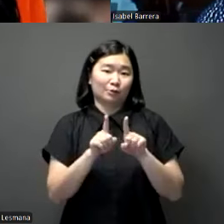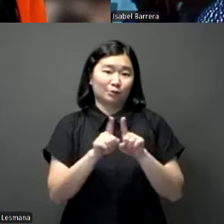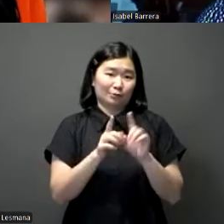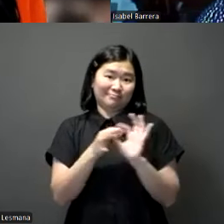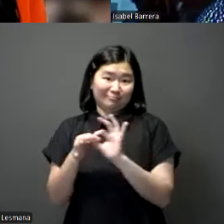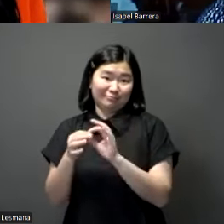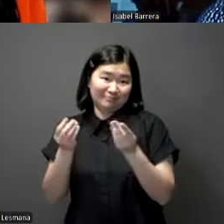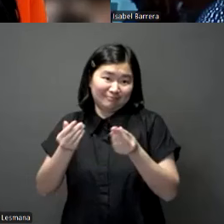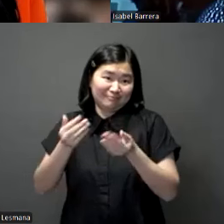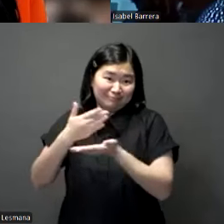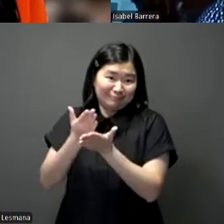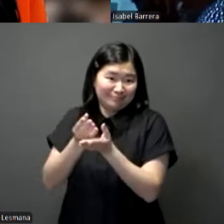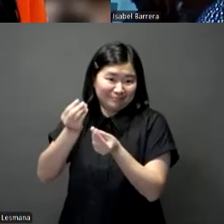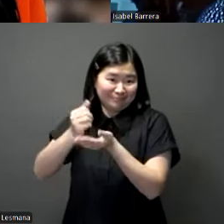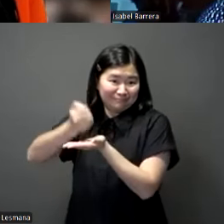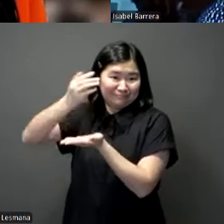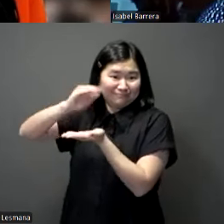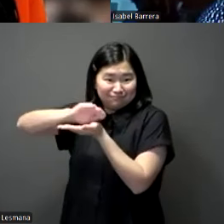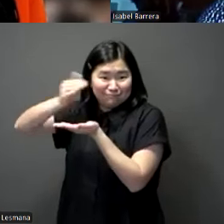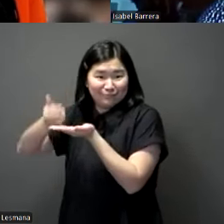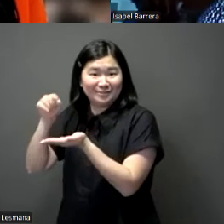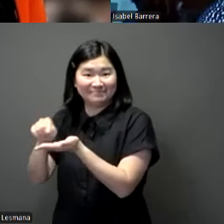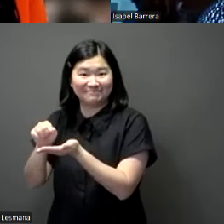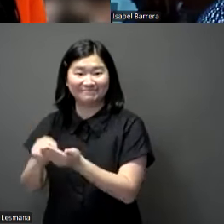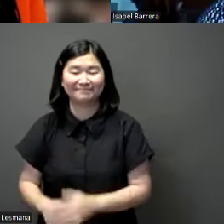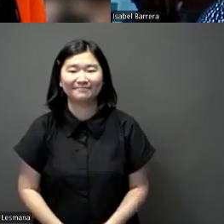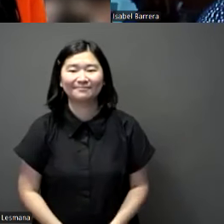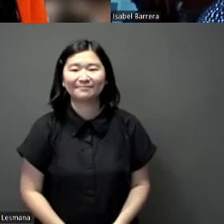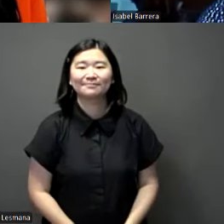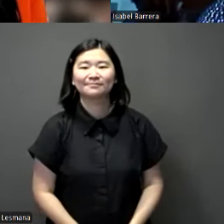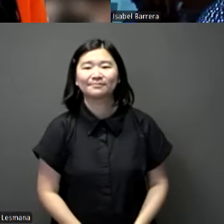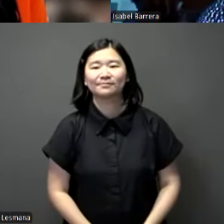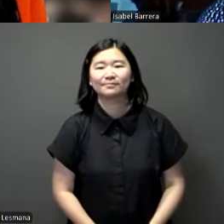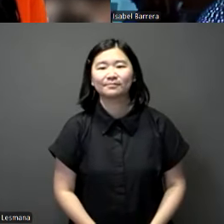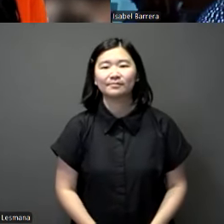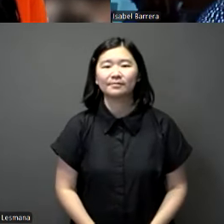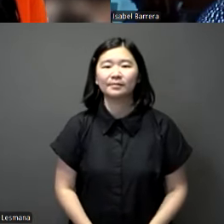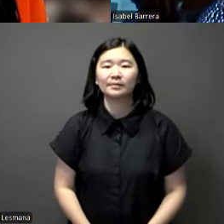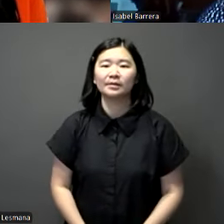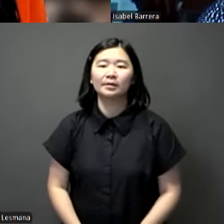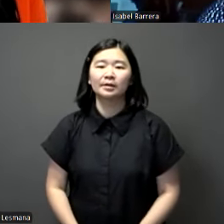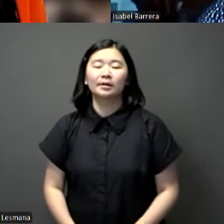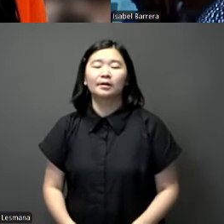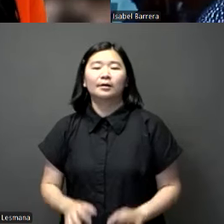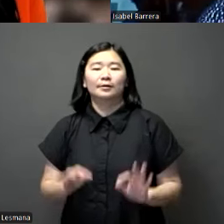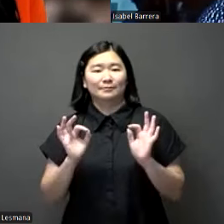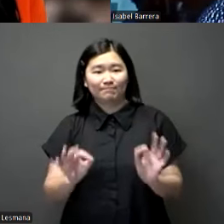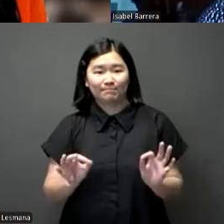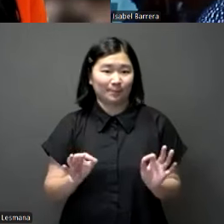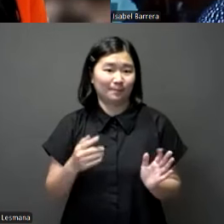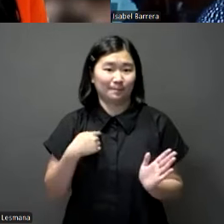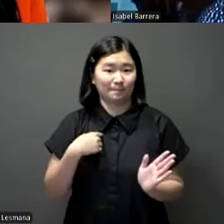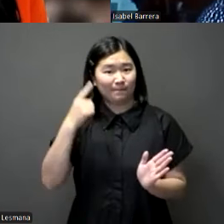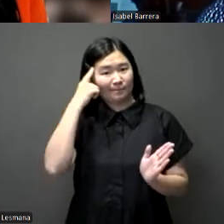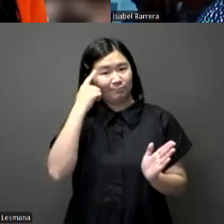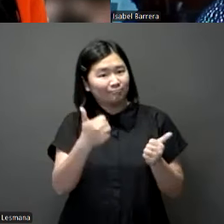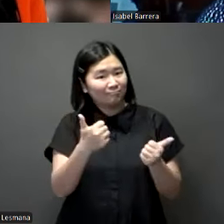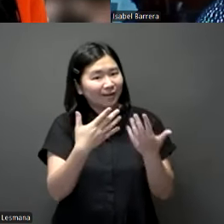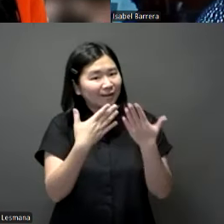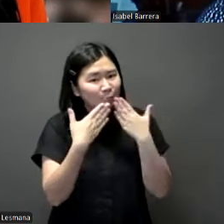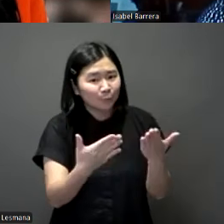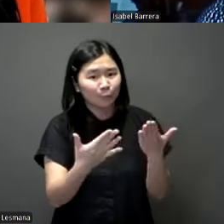that I have here is specifically for the Chile team. I believe it's actually specifically for Gina Atencia.